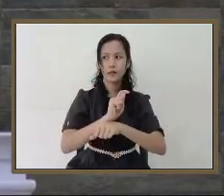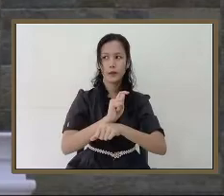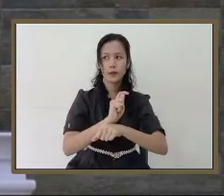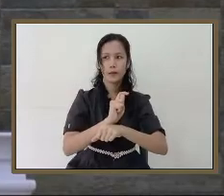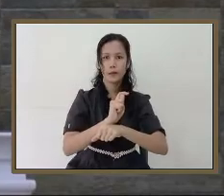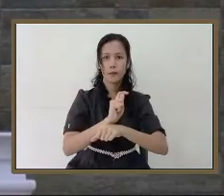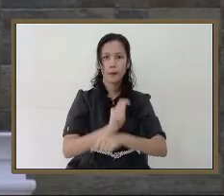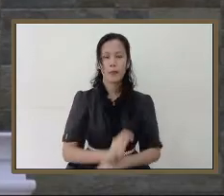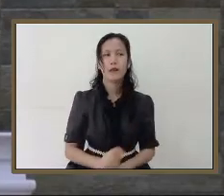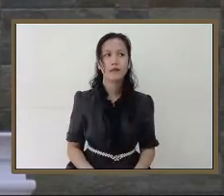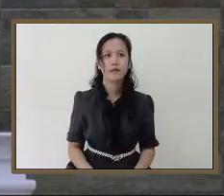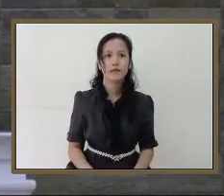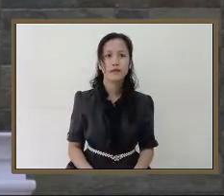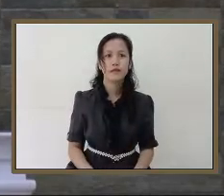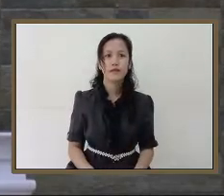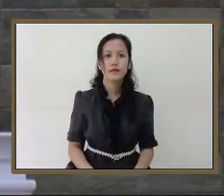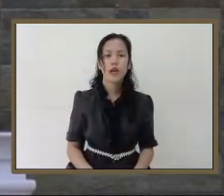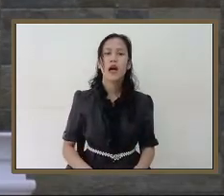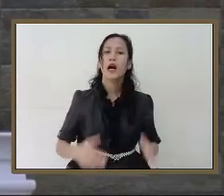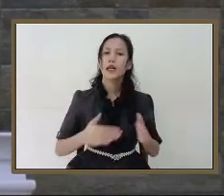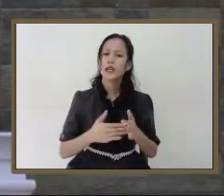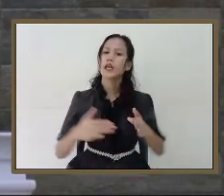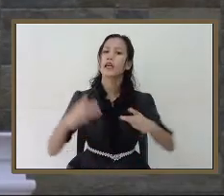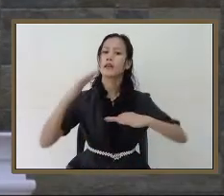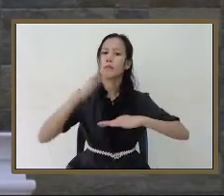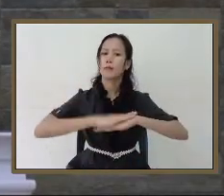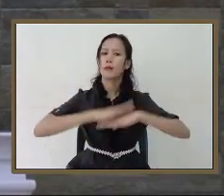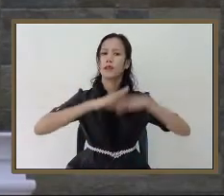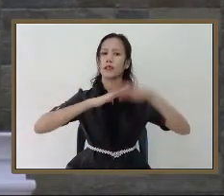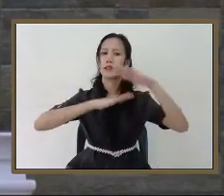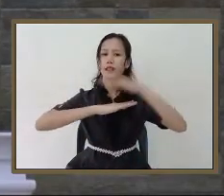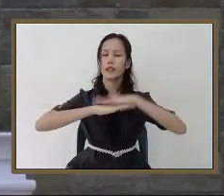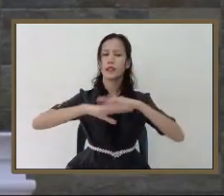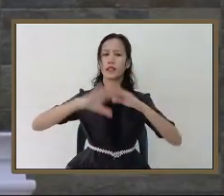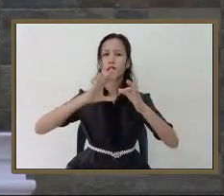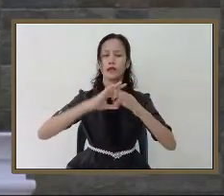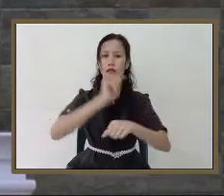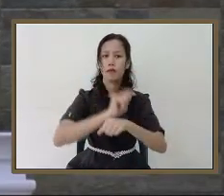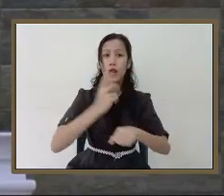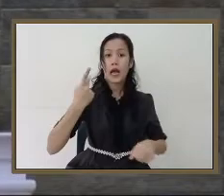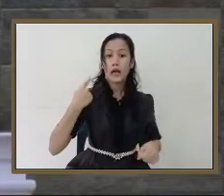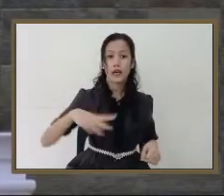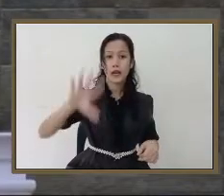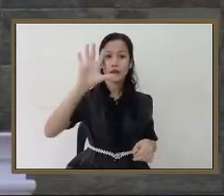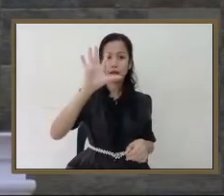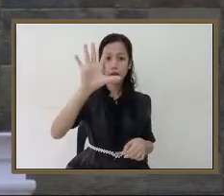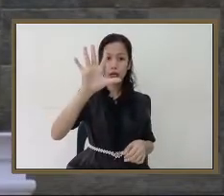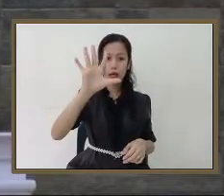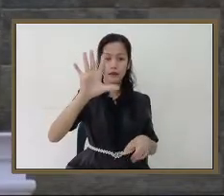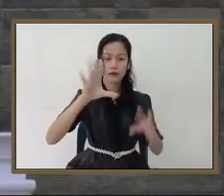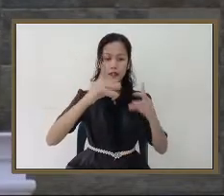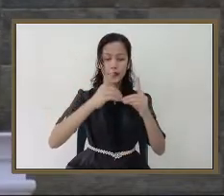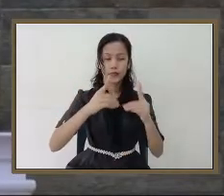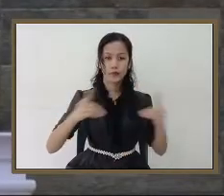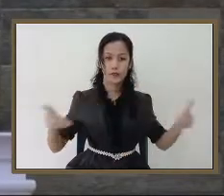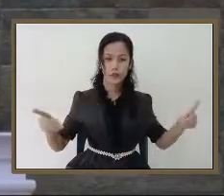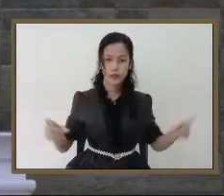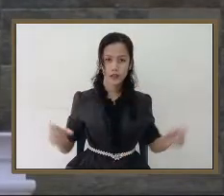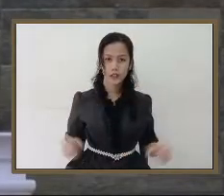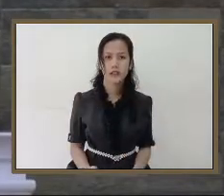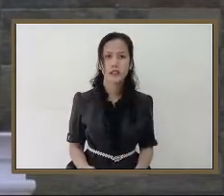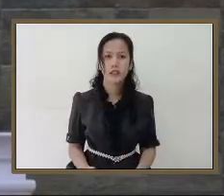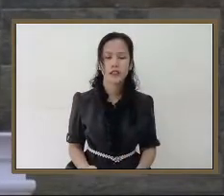temple. Yan. As far as rebuilding of the temple is concerned, may limang divisions po yan. Okay? May limang divisions